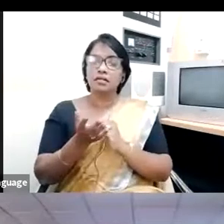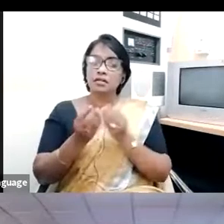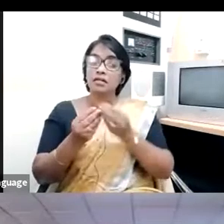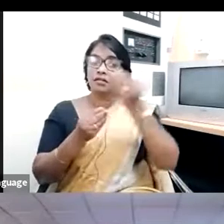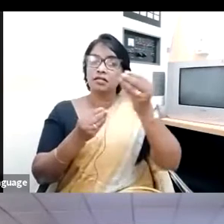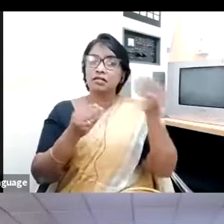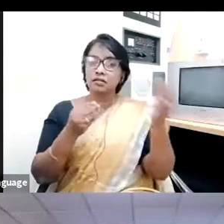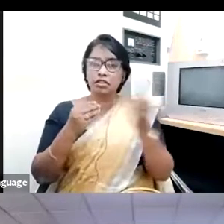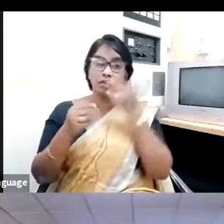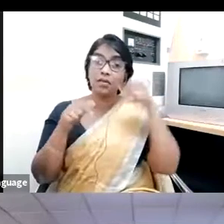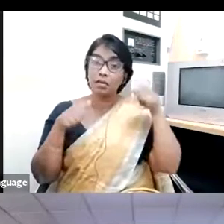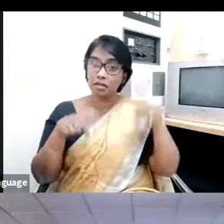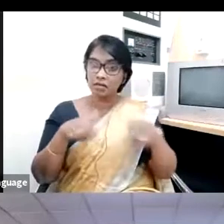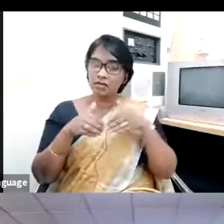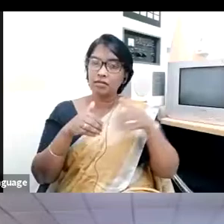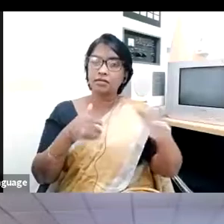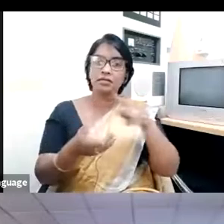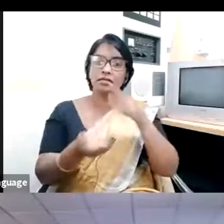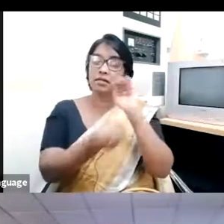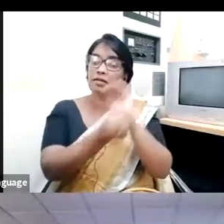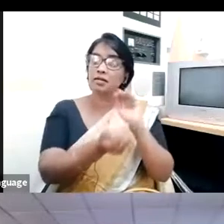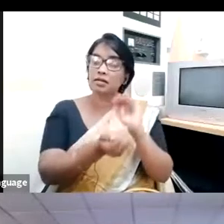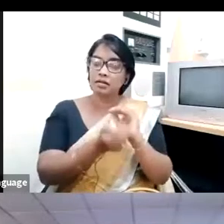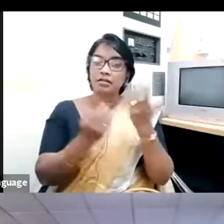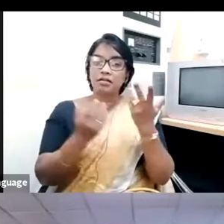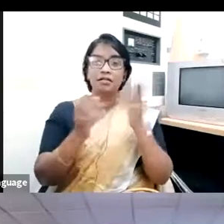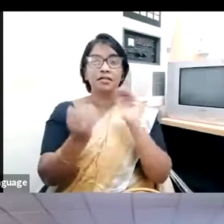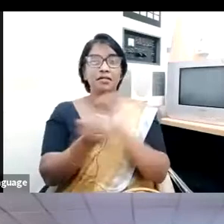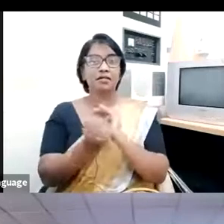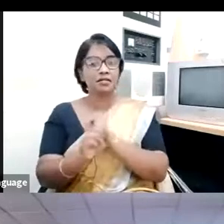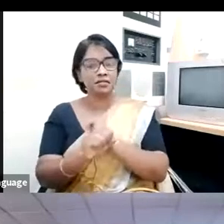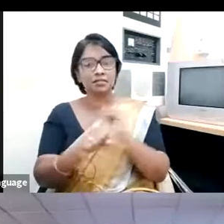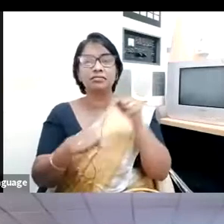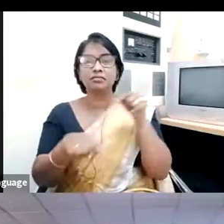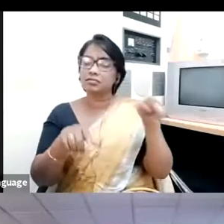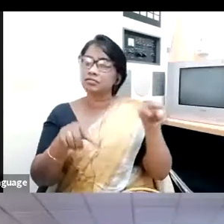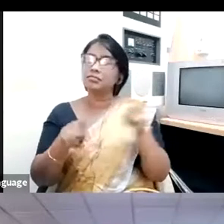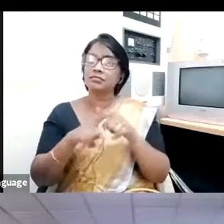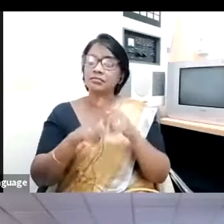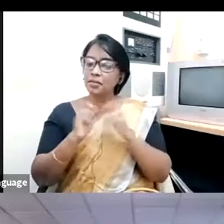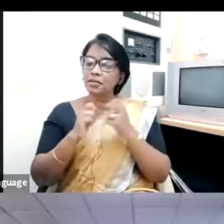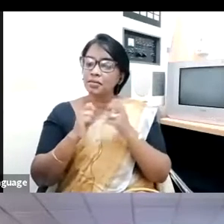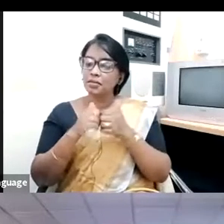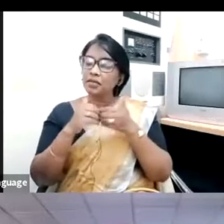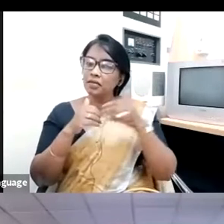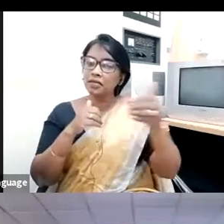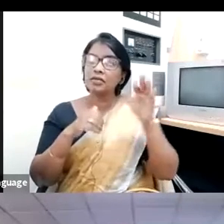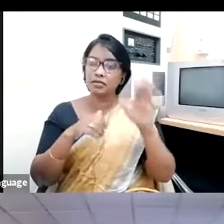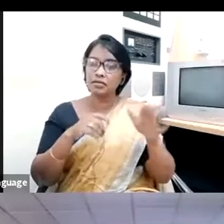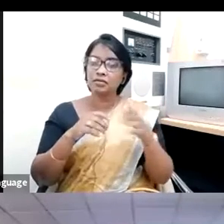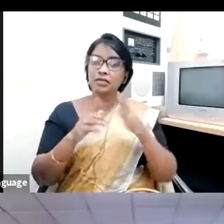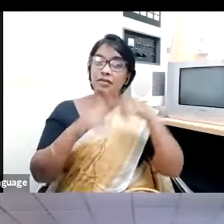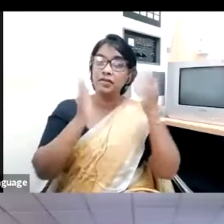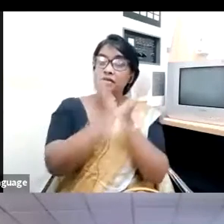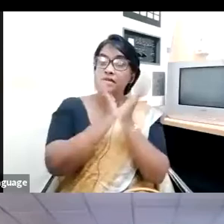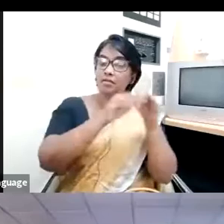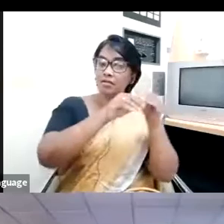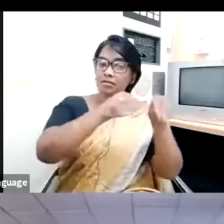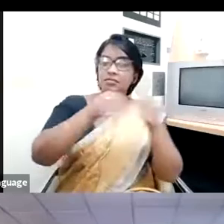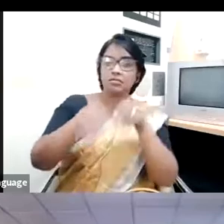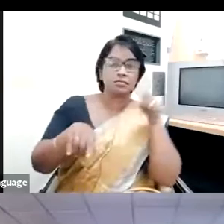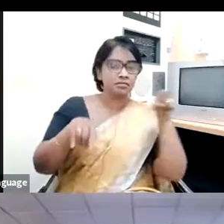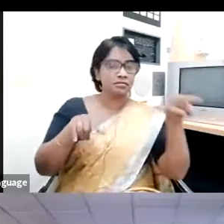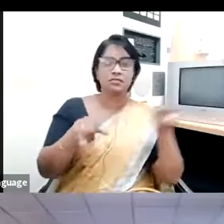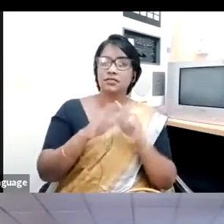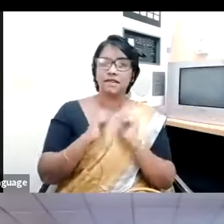keep destroying the forest cover on one side and start putting some plants down and saying, we have done a big deal. I'm telling you,